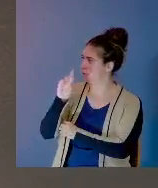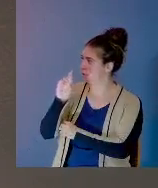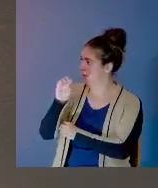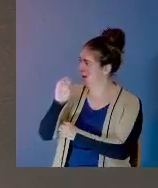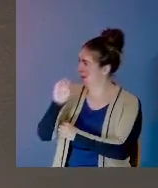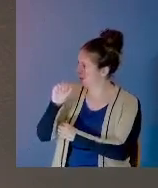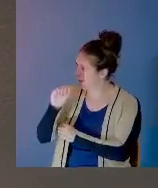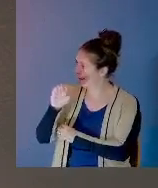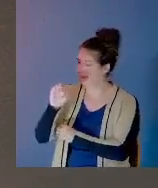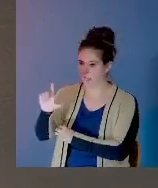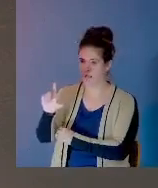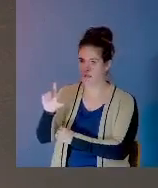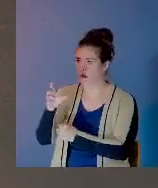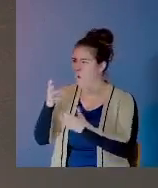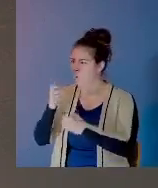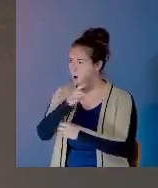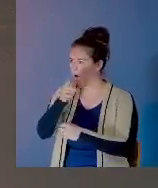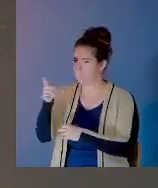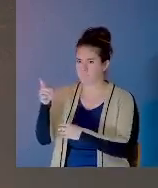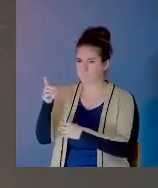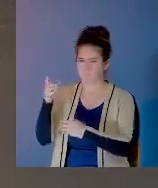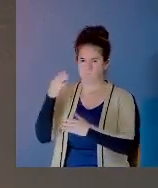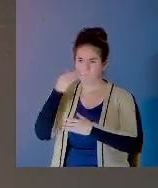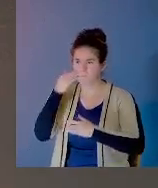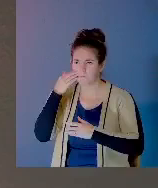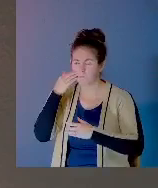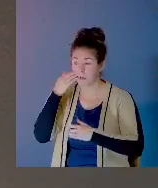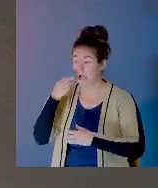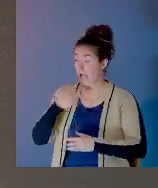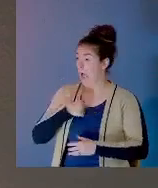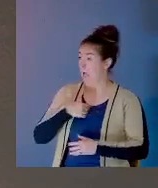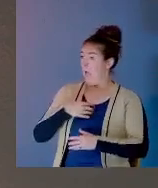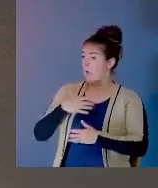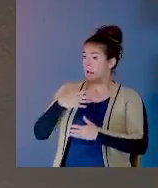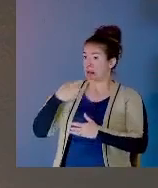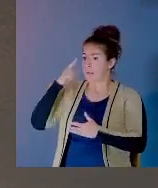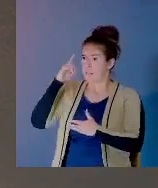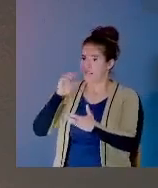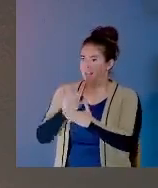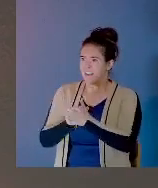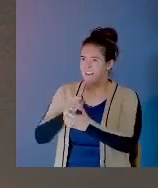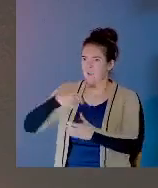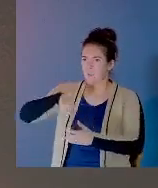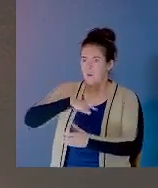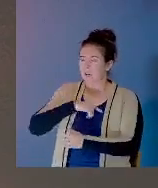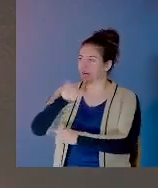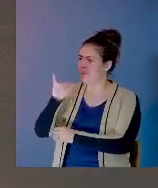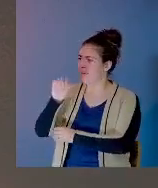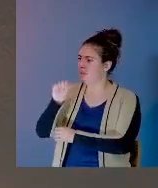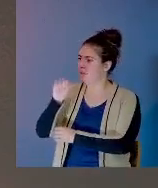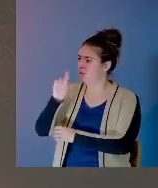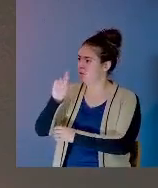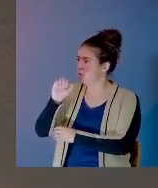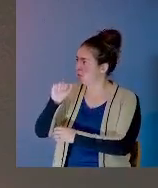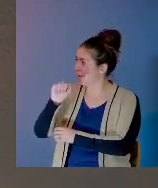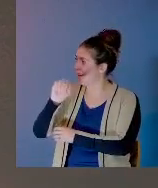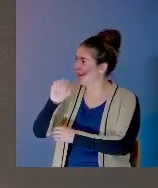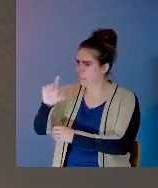I believe that we're all Israelis because our Father is